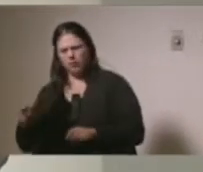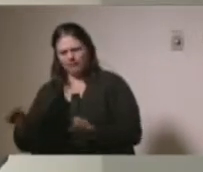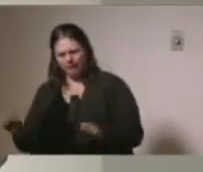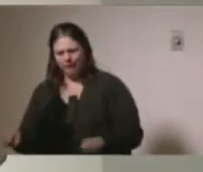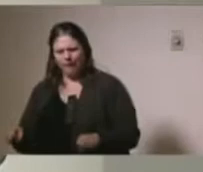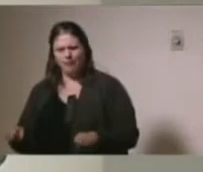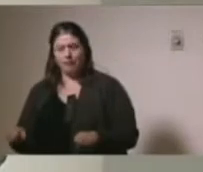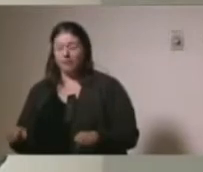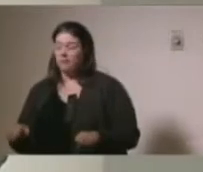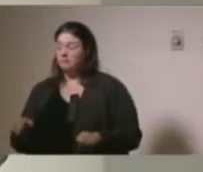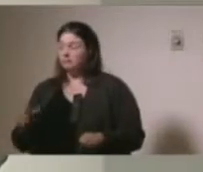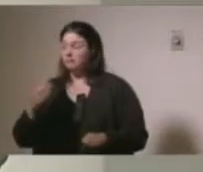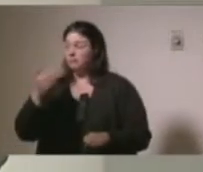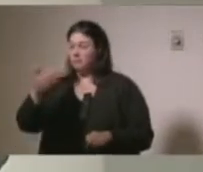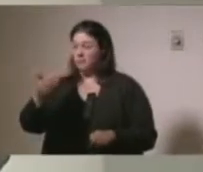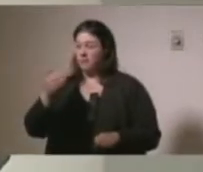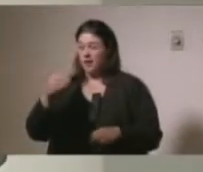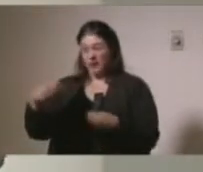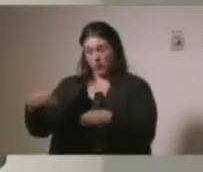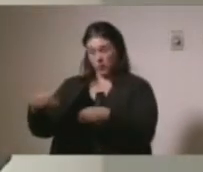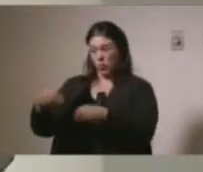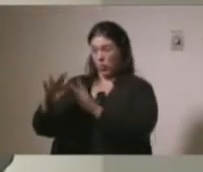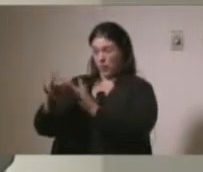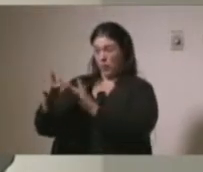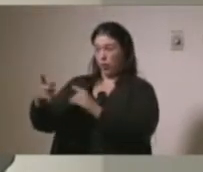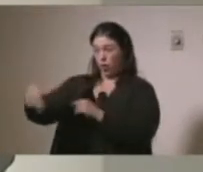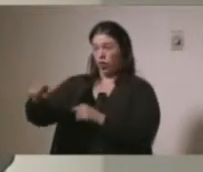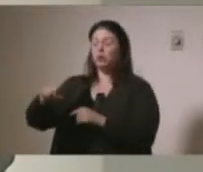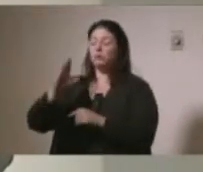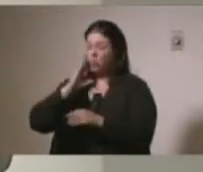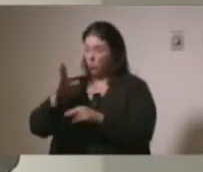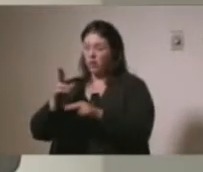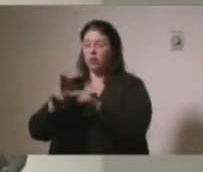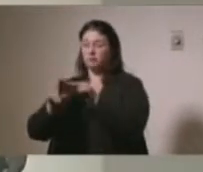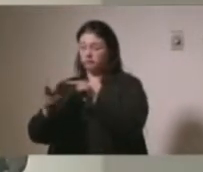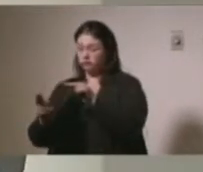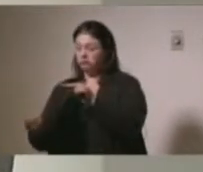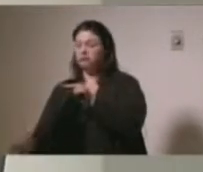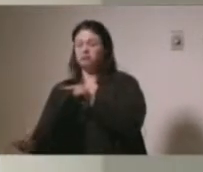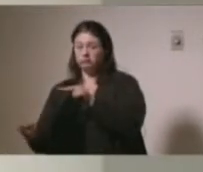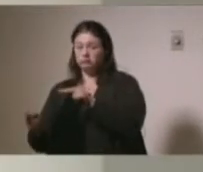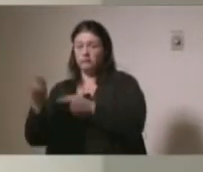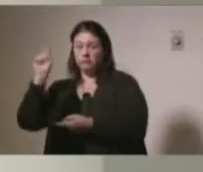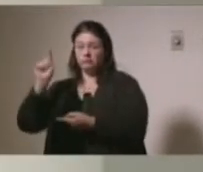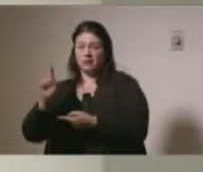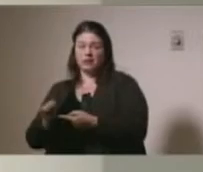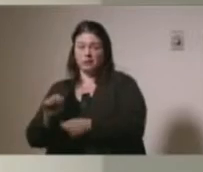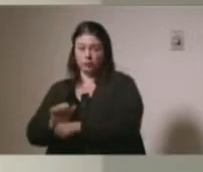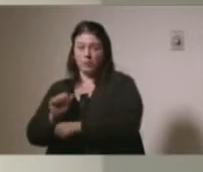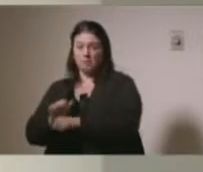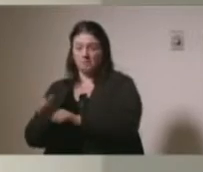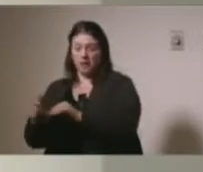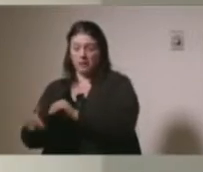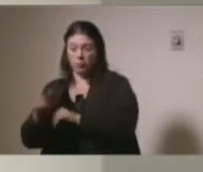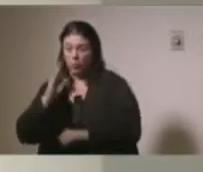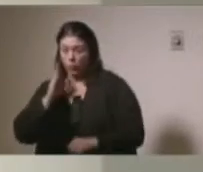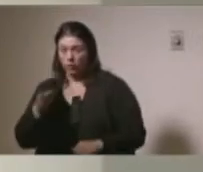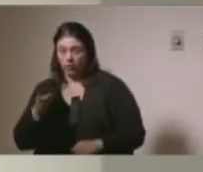which there will be in the store network, a declining sort of jobs, therefore,